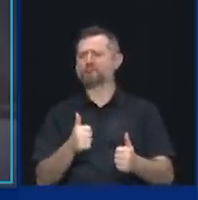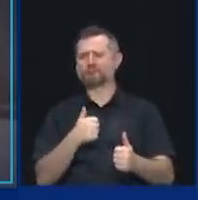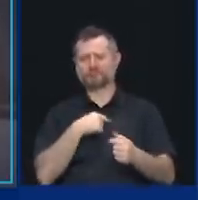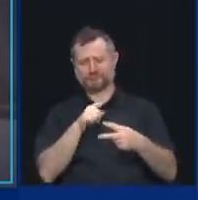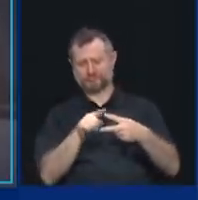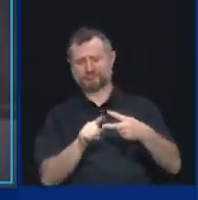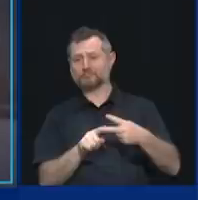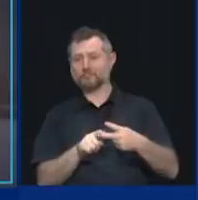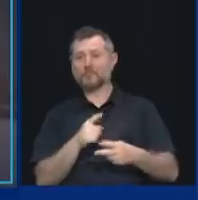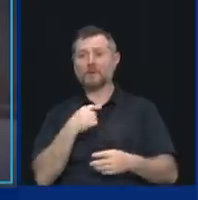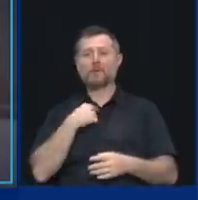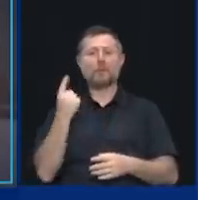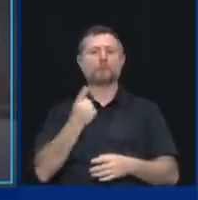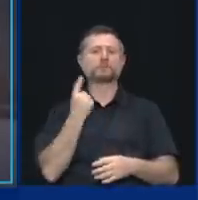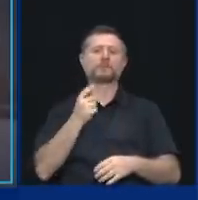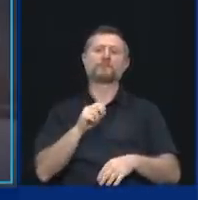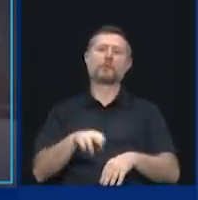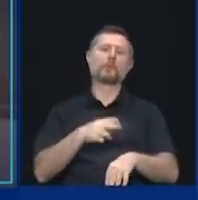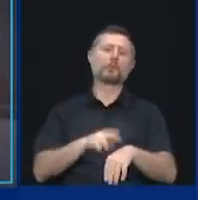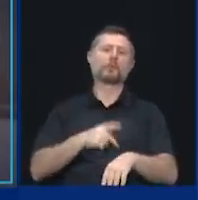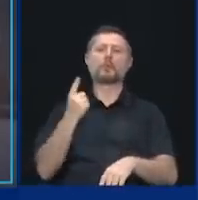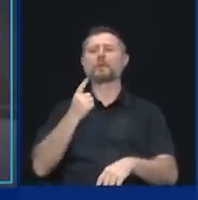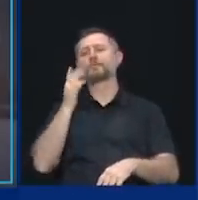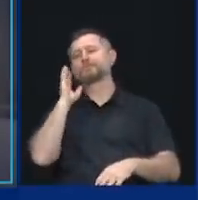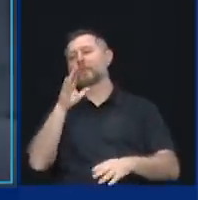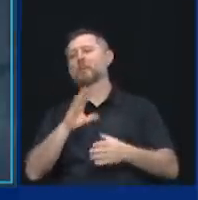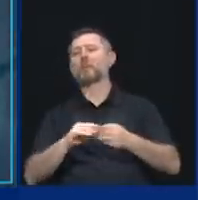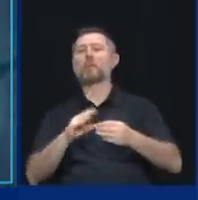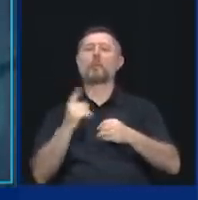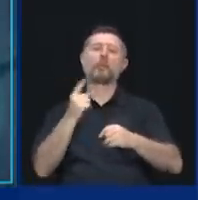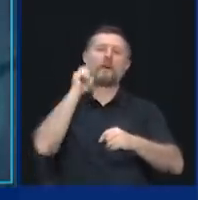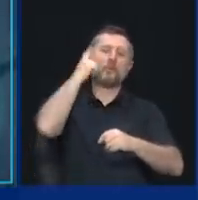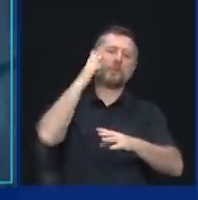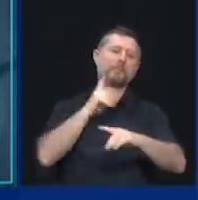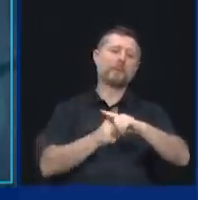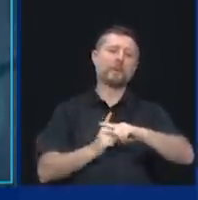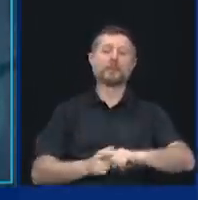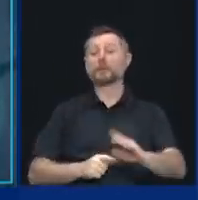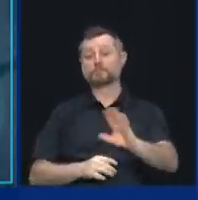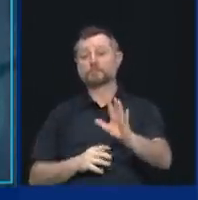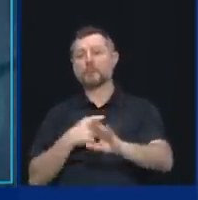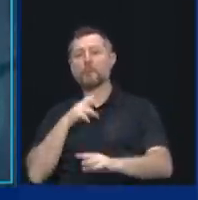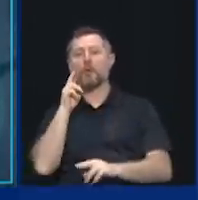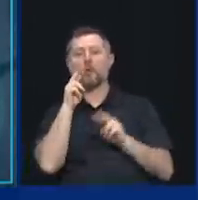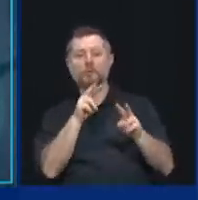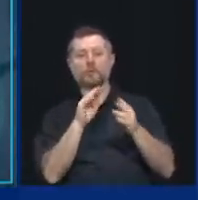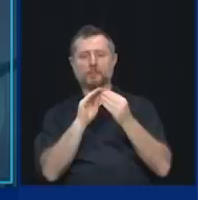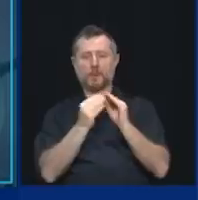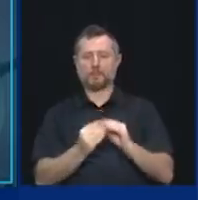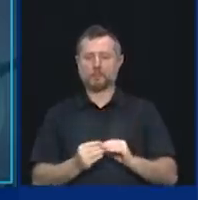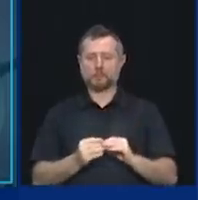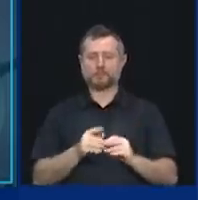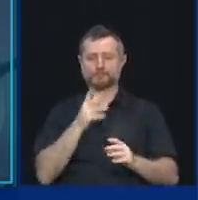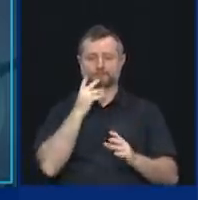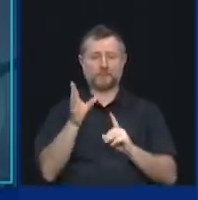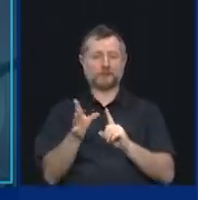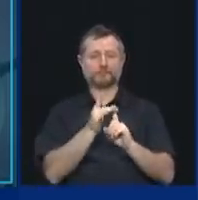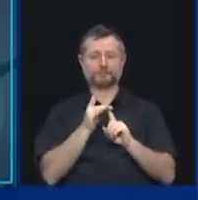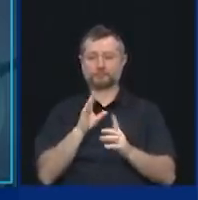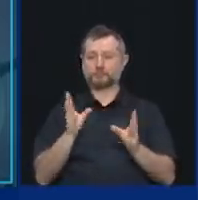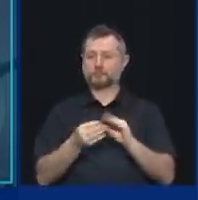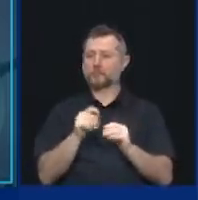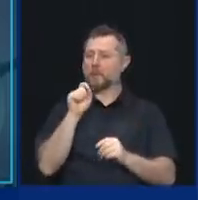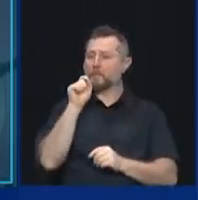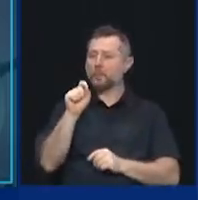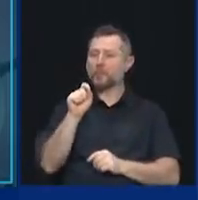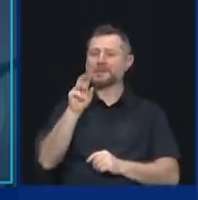that. No, if you look at the data, we're doing great. The positivity today is